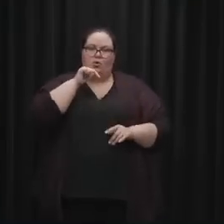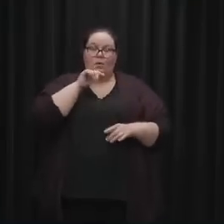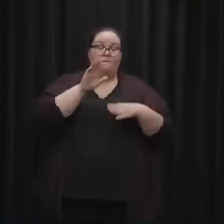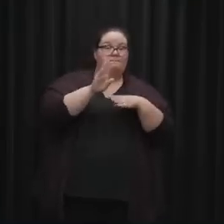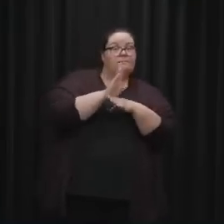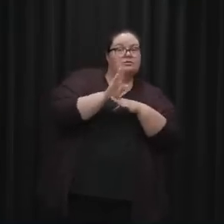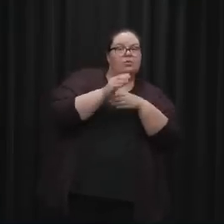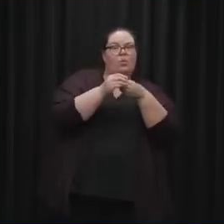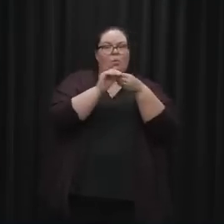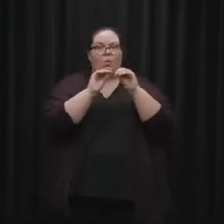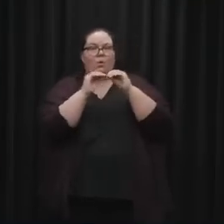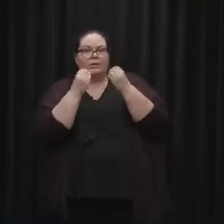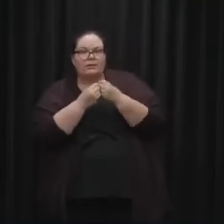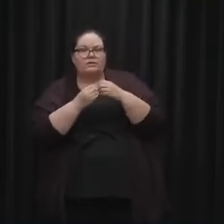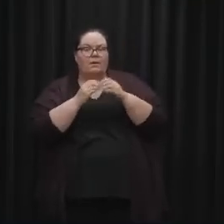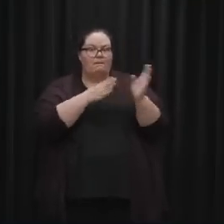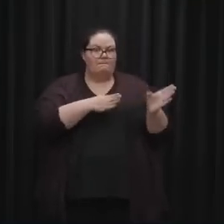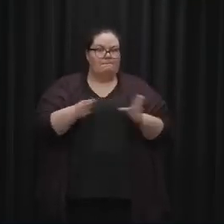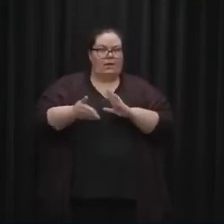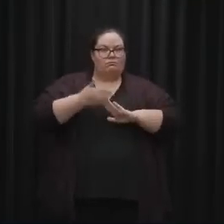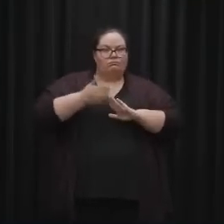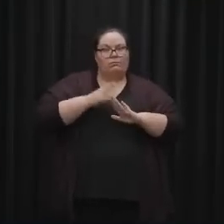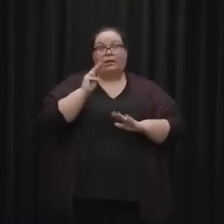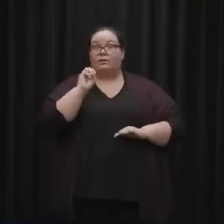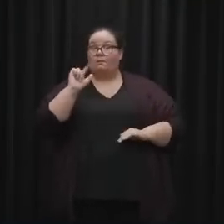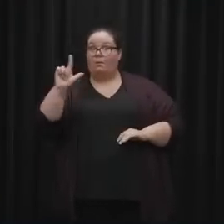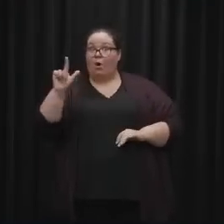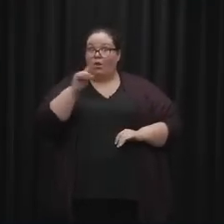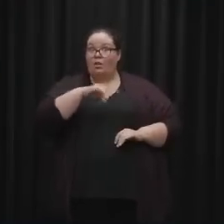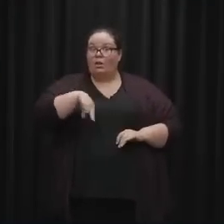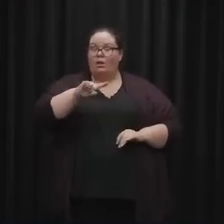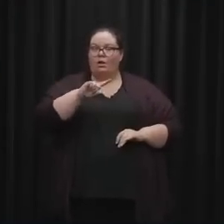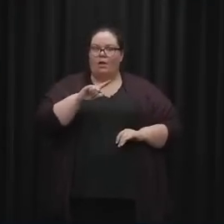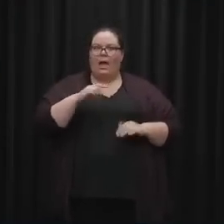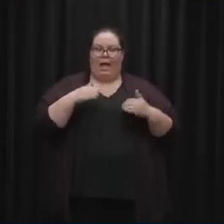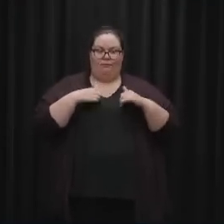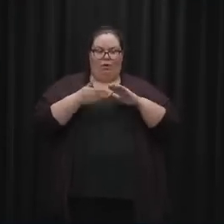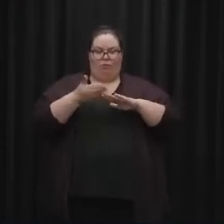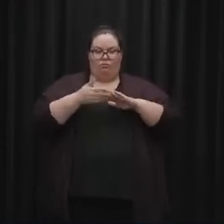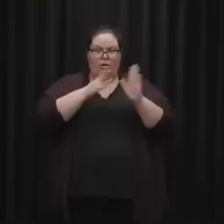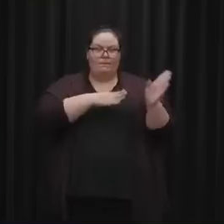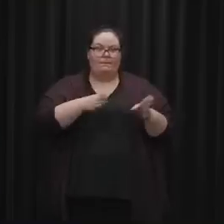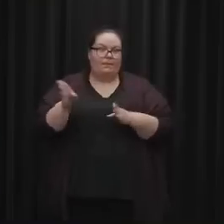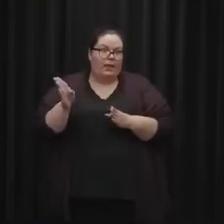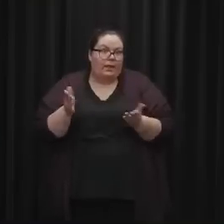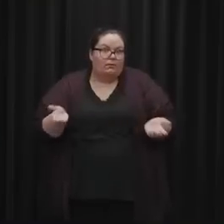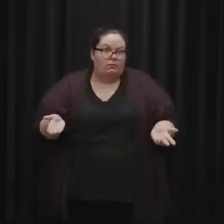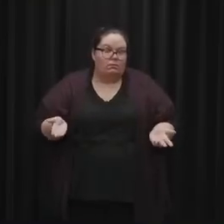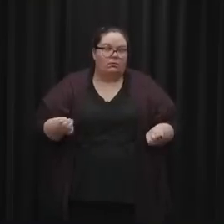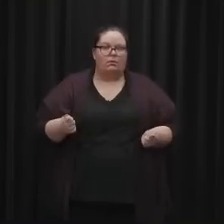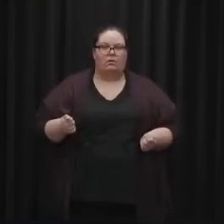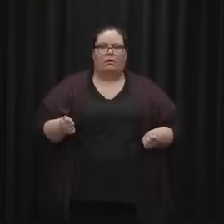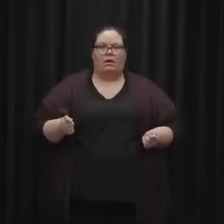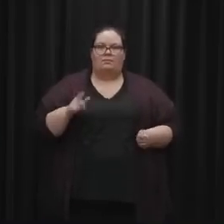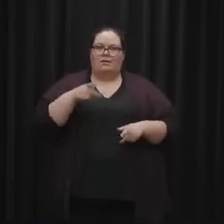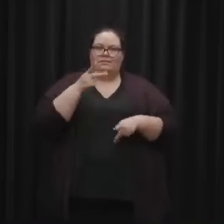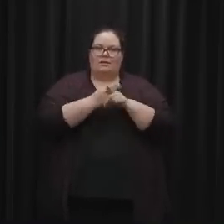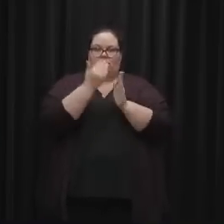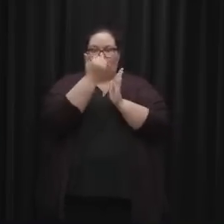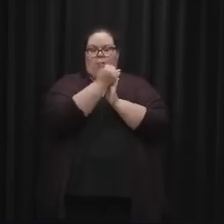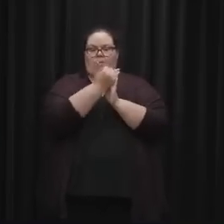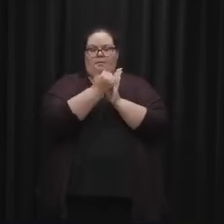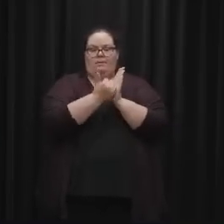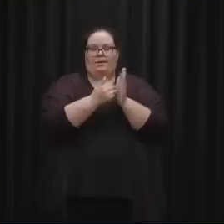businesses, organizations, or groups that plan events such as malls are required to have an operational plan for any Halloween activities, and they must keep a